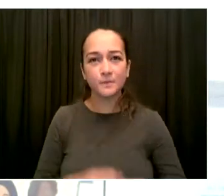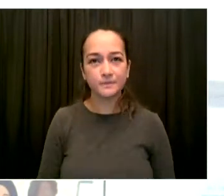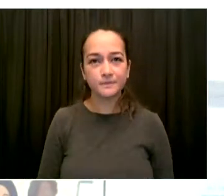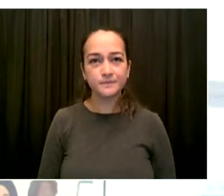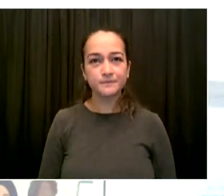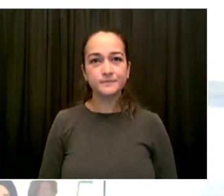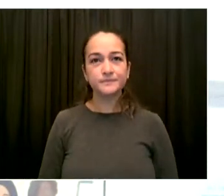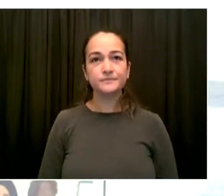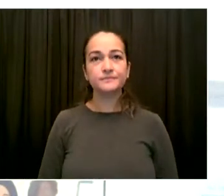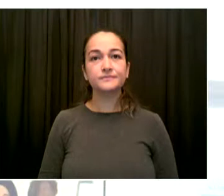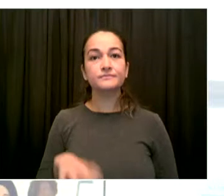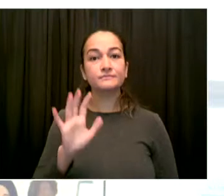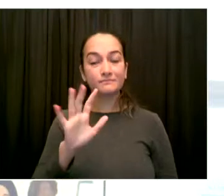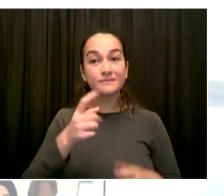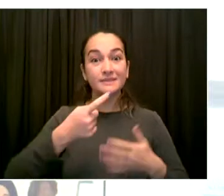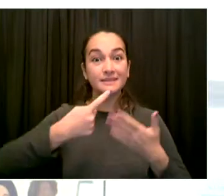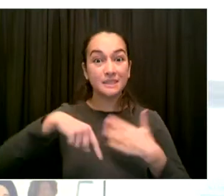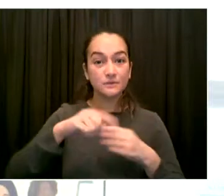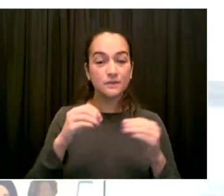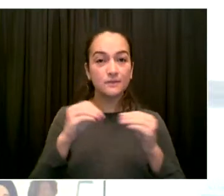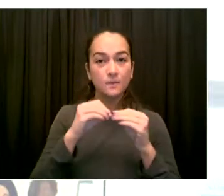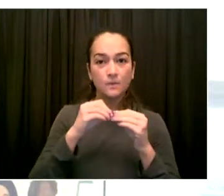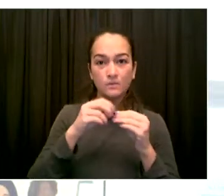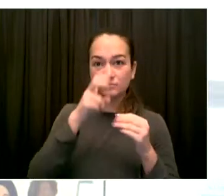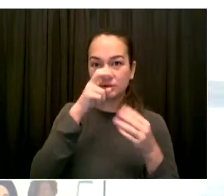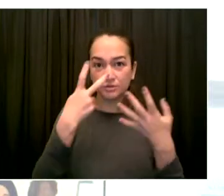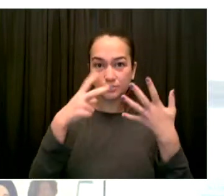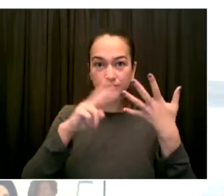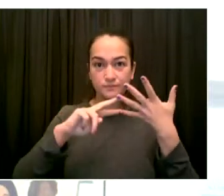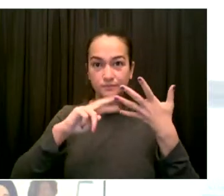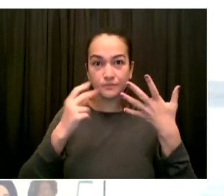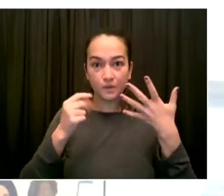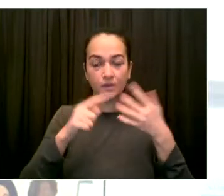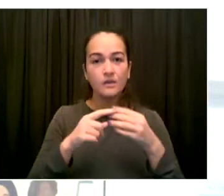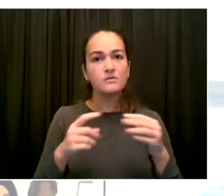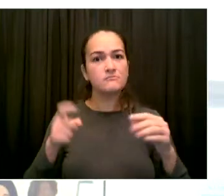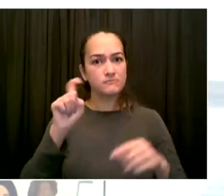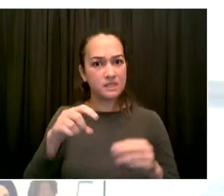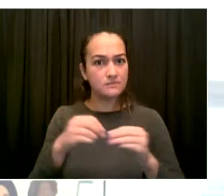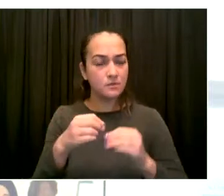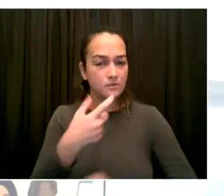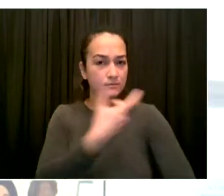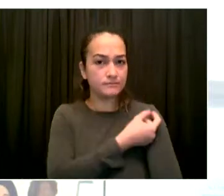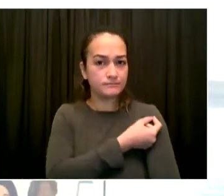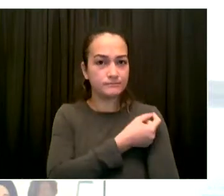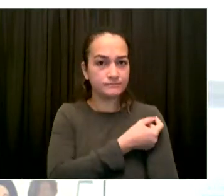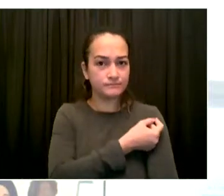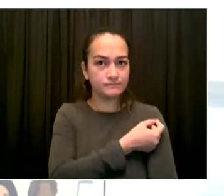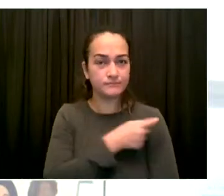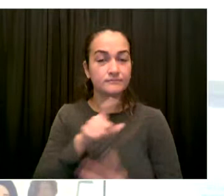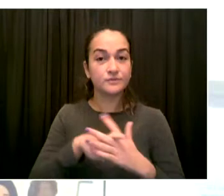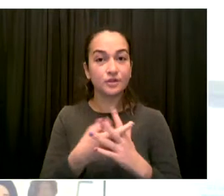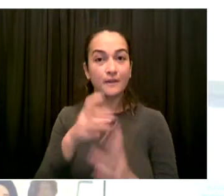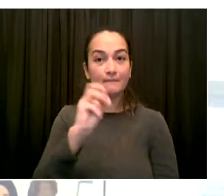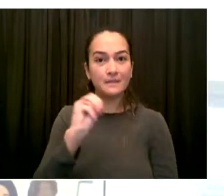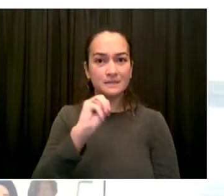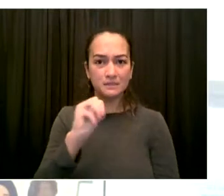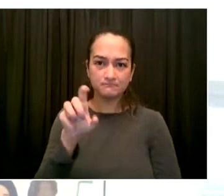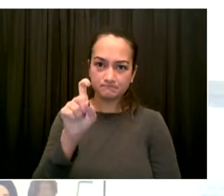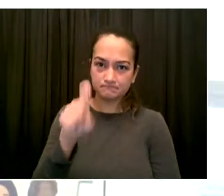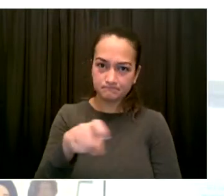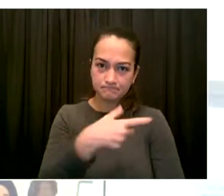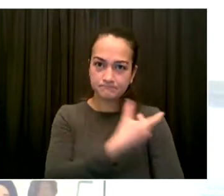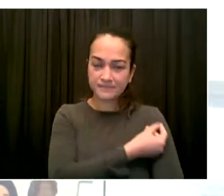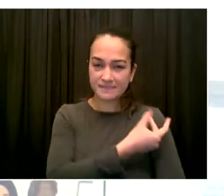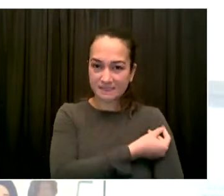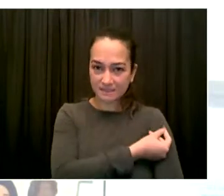our vaccine mandate will go into effect as of next Monday. And then the second is the fact